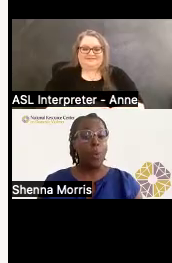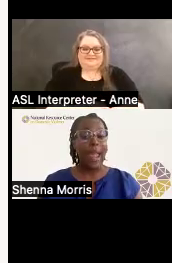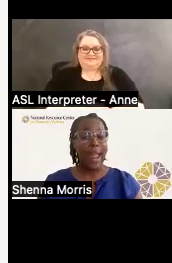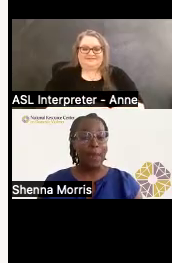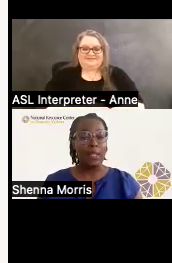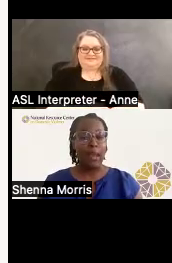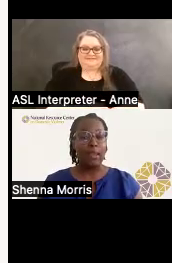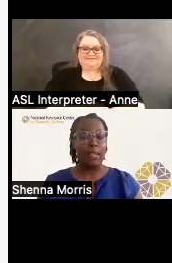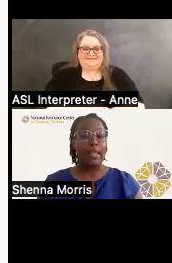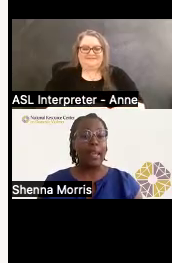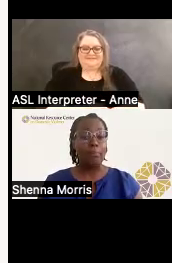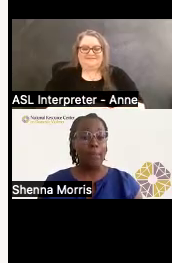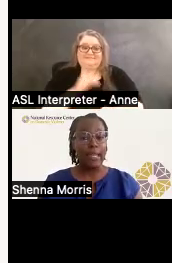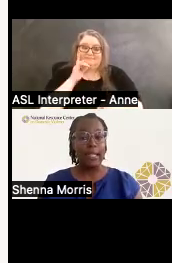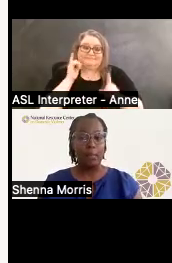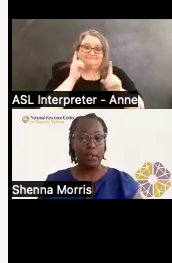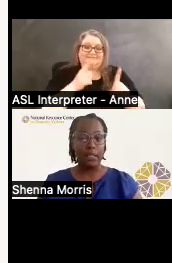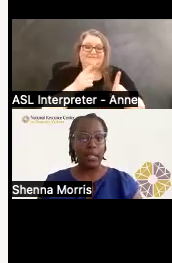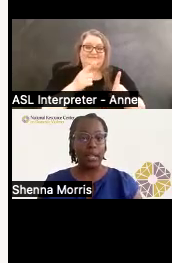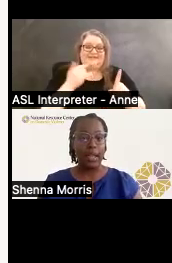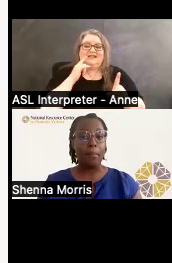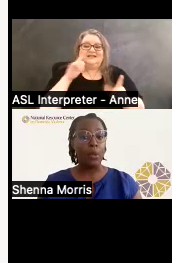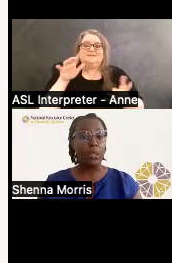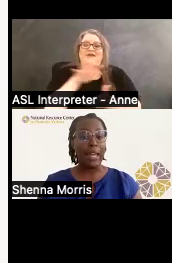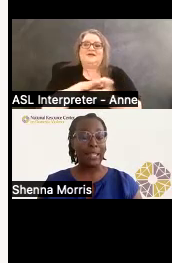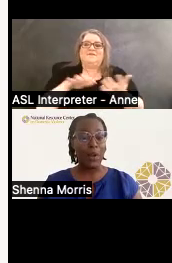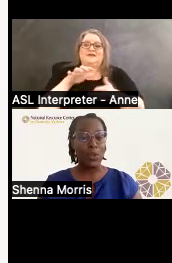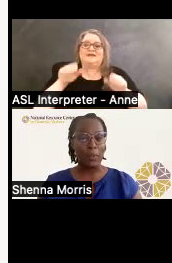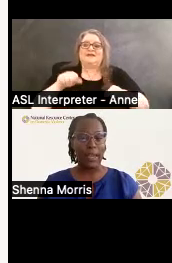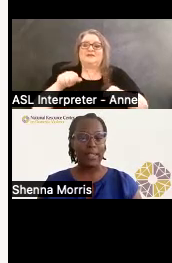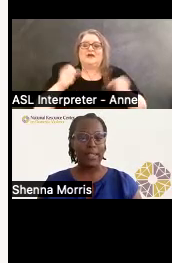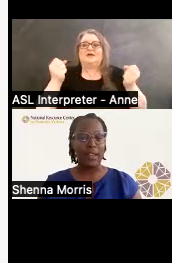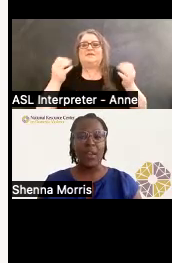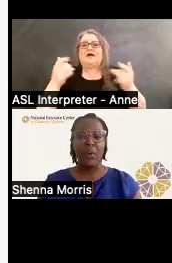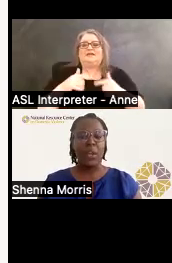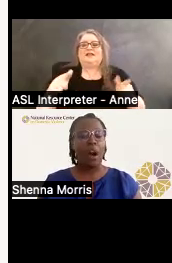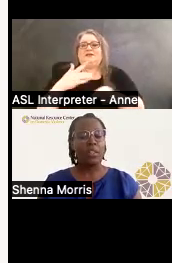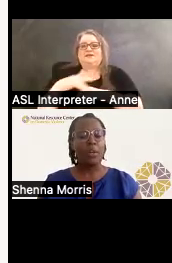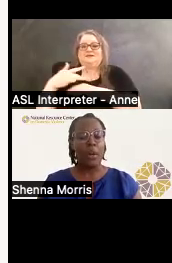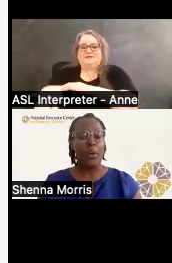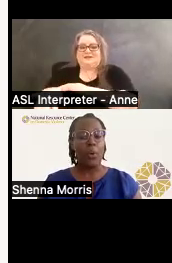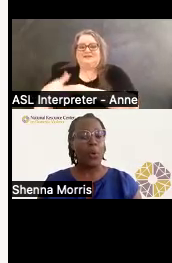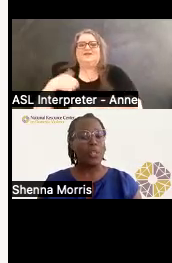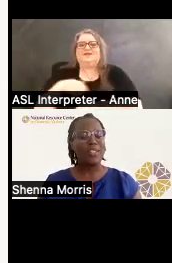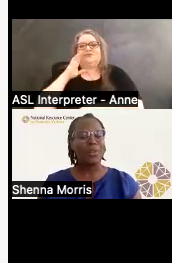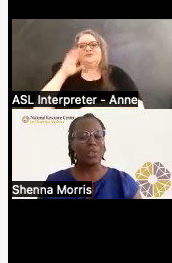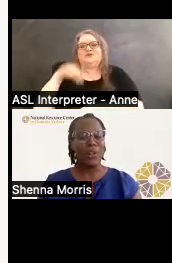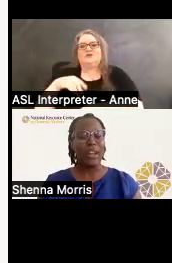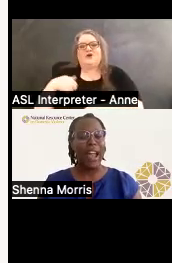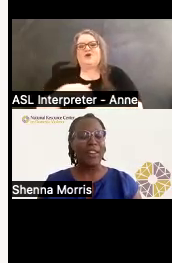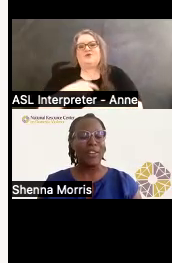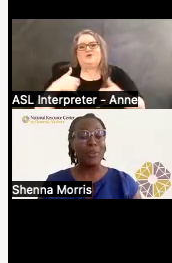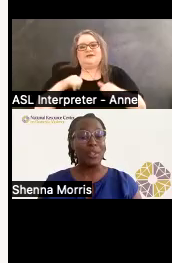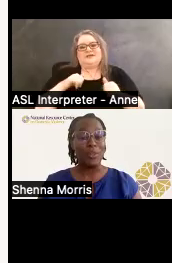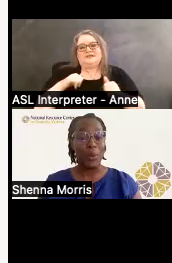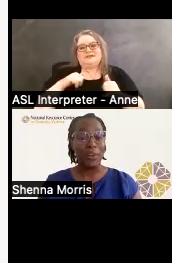While we aim to make this a mixed ability and multilingual space, we also know we're still learning